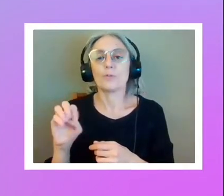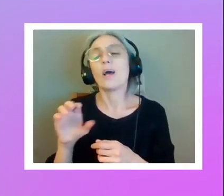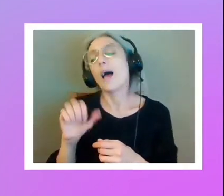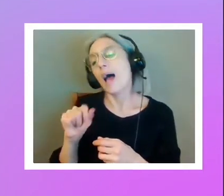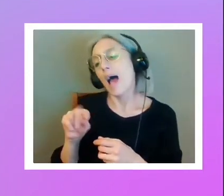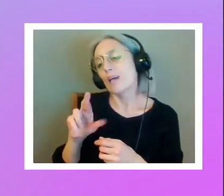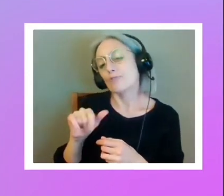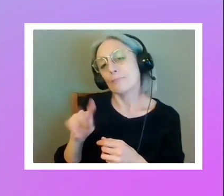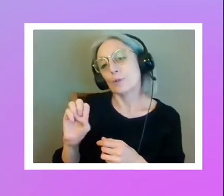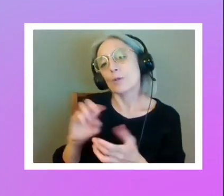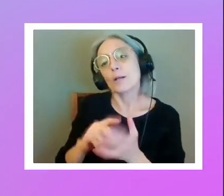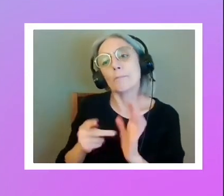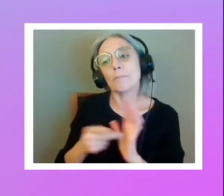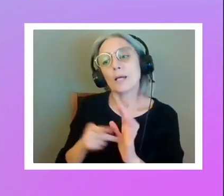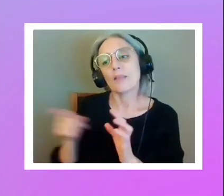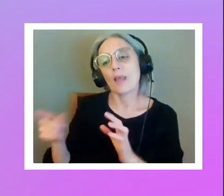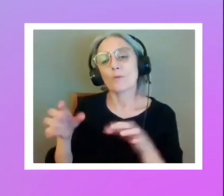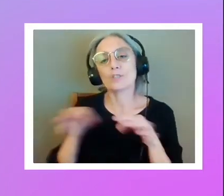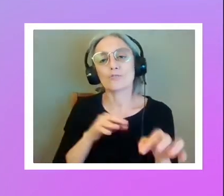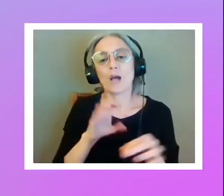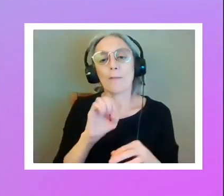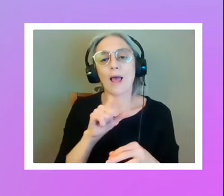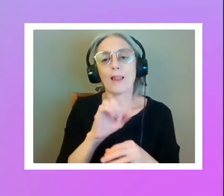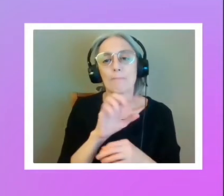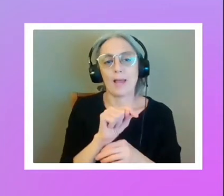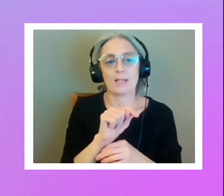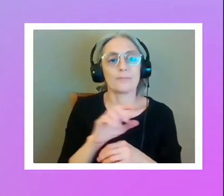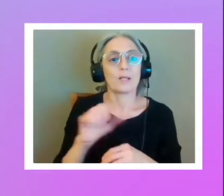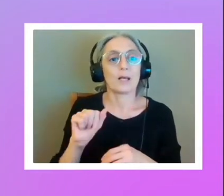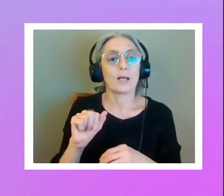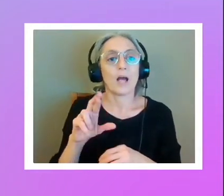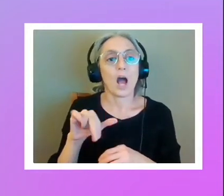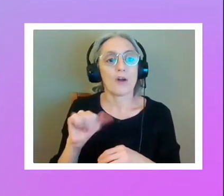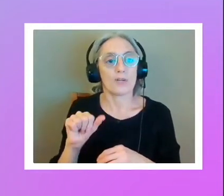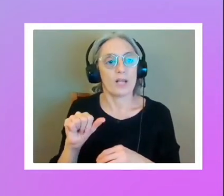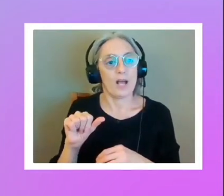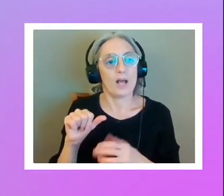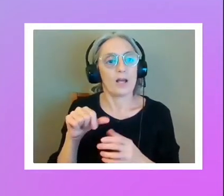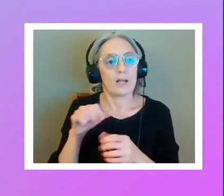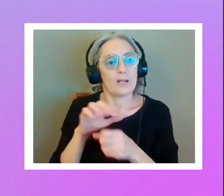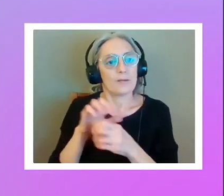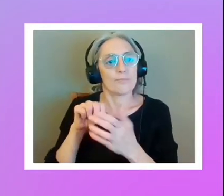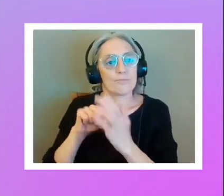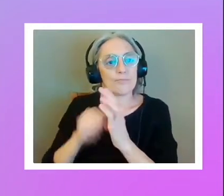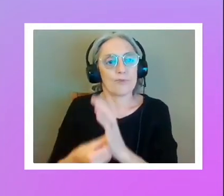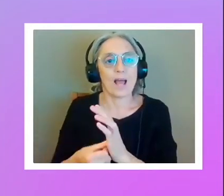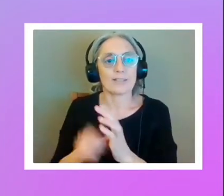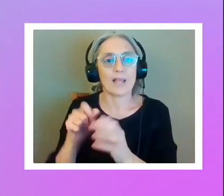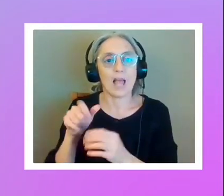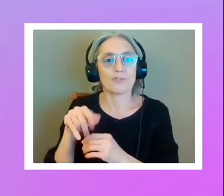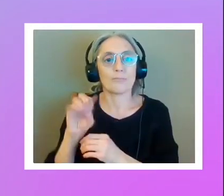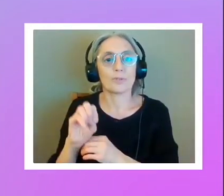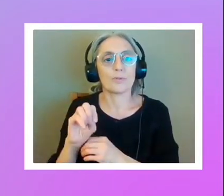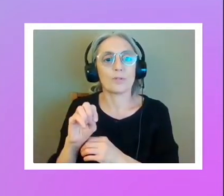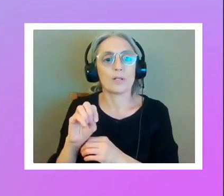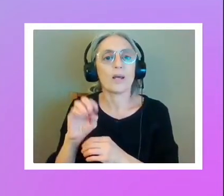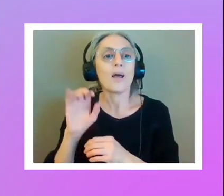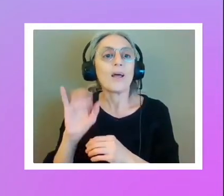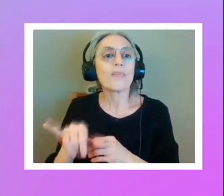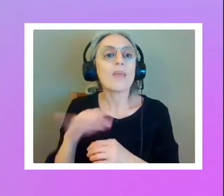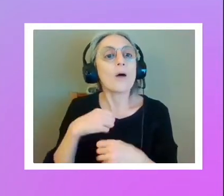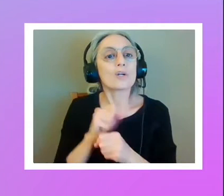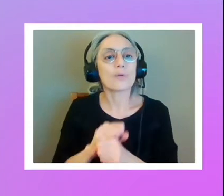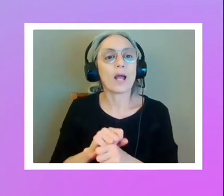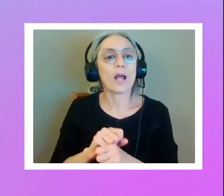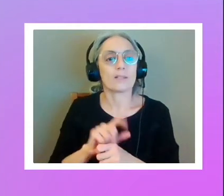describes the element. So the ARIA pressed attribute, which is used to create toggle buttons. So here we have some code